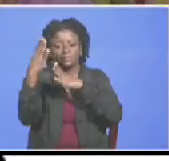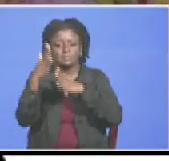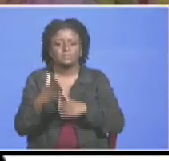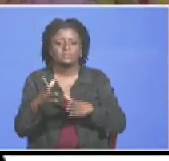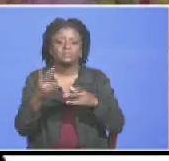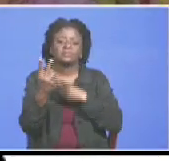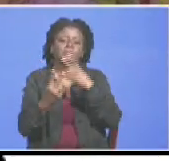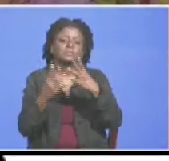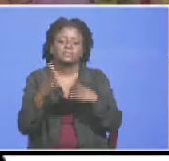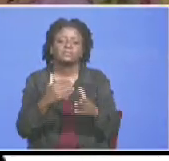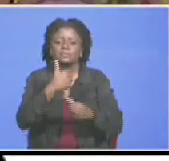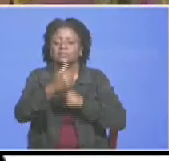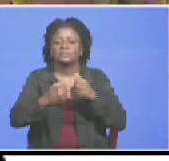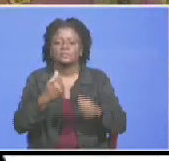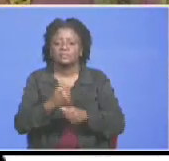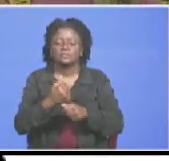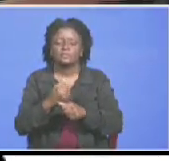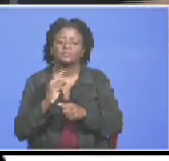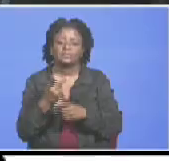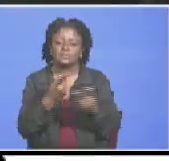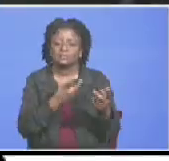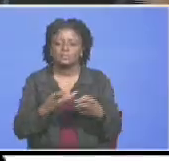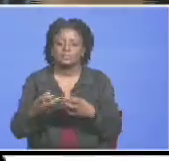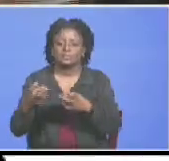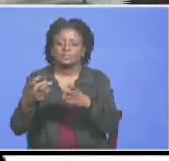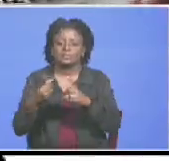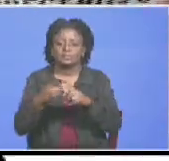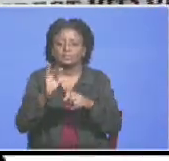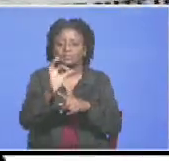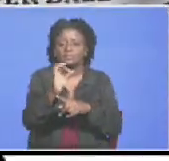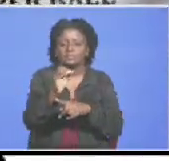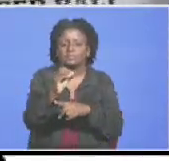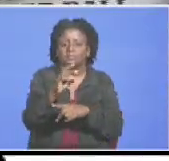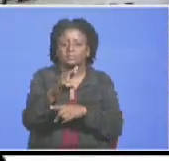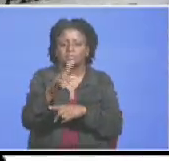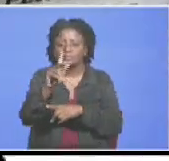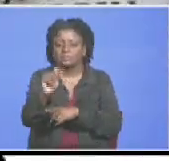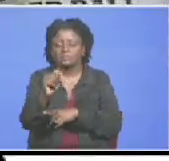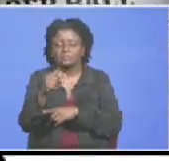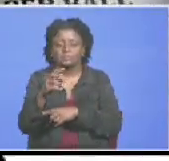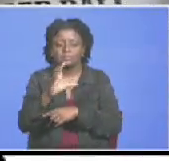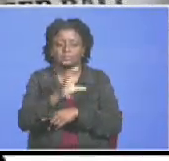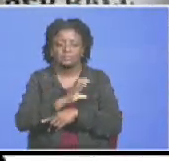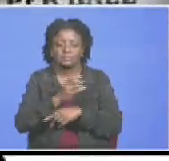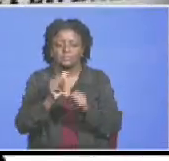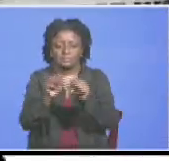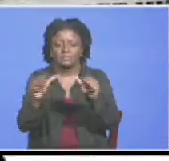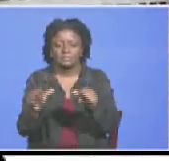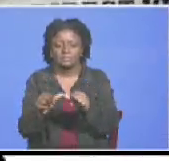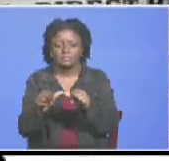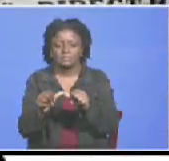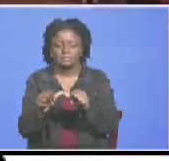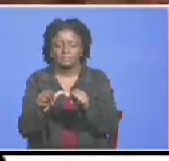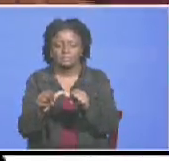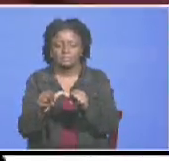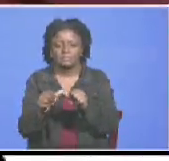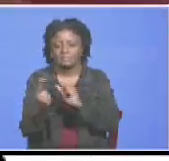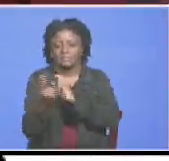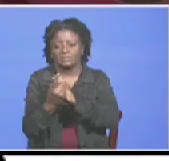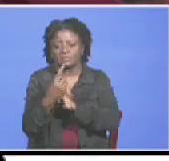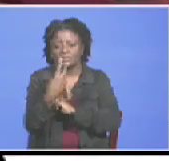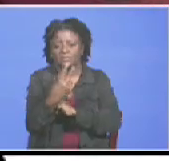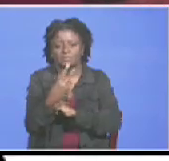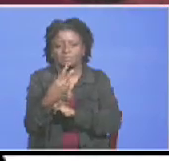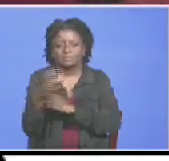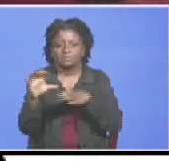annually. We traveled to the Fort Charlotte area for a visit to the popular venue and got together with two Carnival goers, Azaria